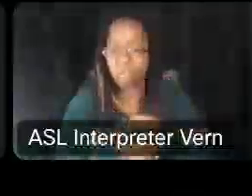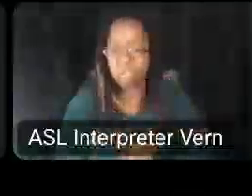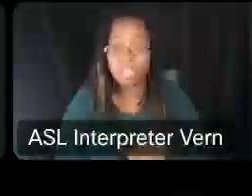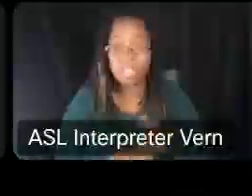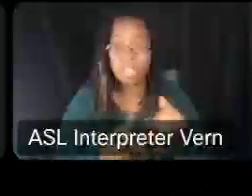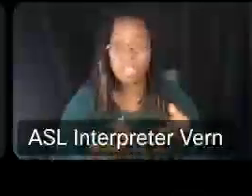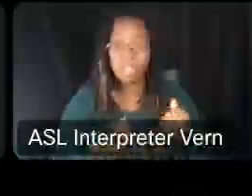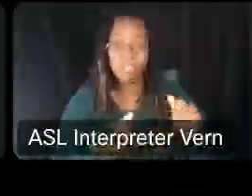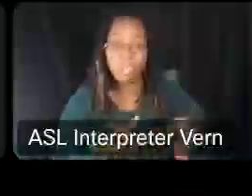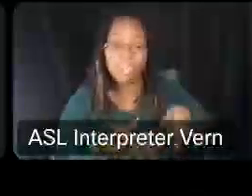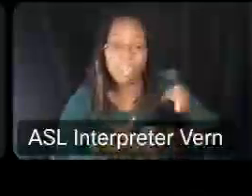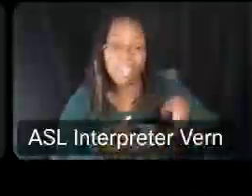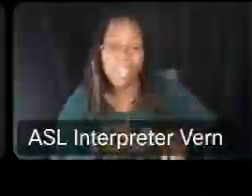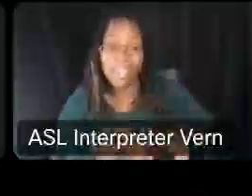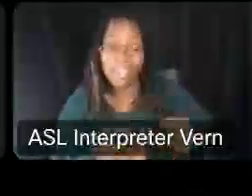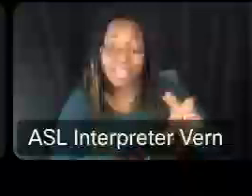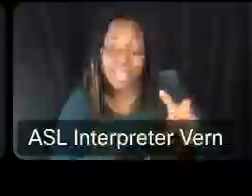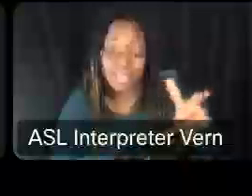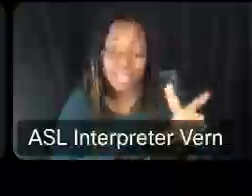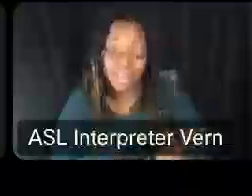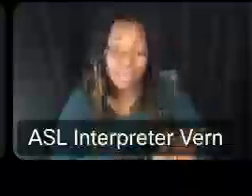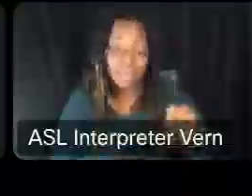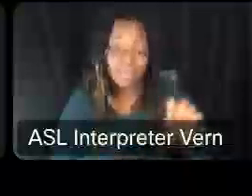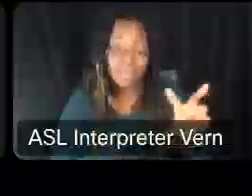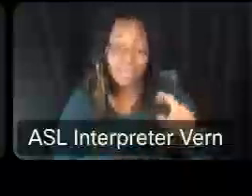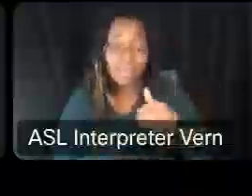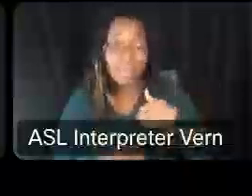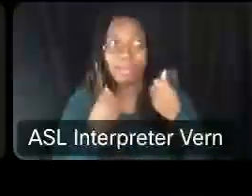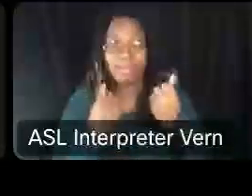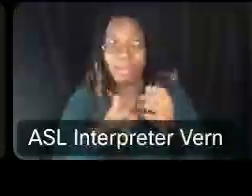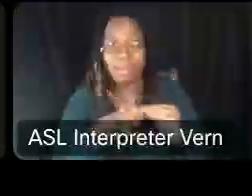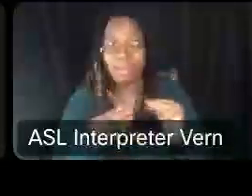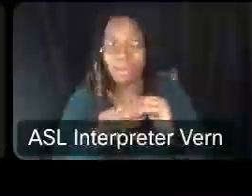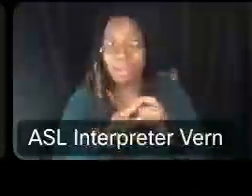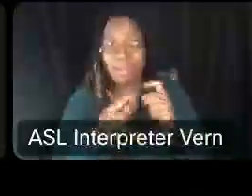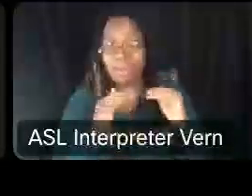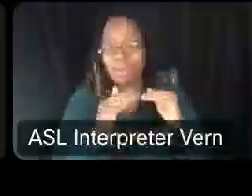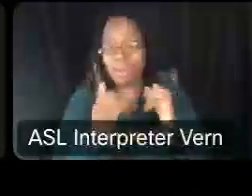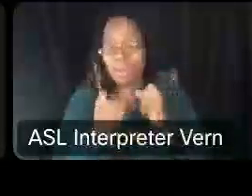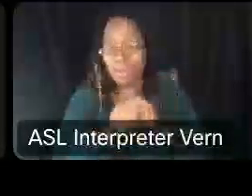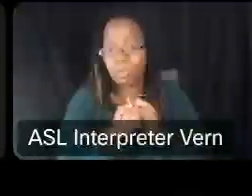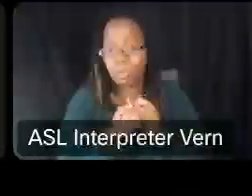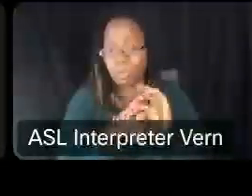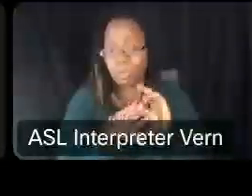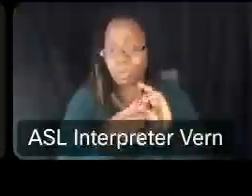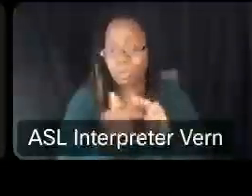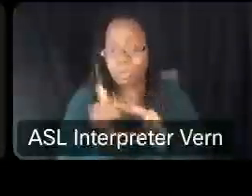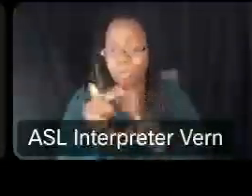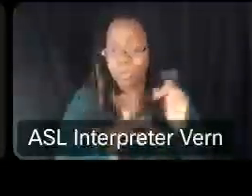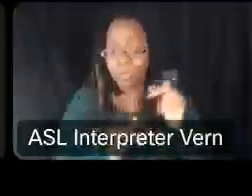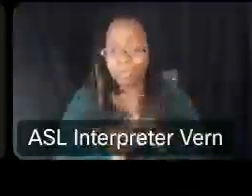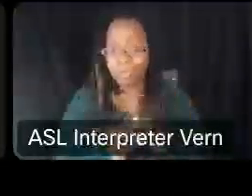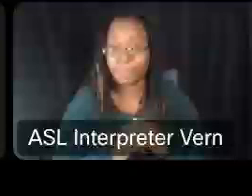violence, it's filled with a lot of stories that come from peer support relationship building. And people